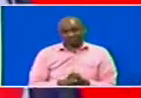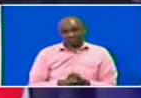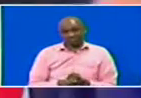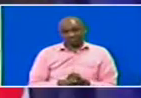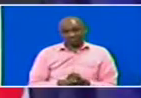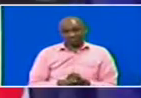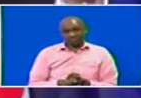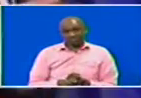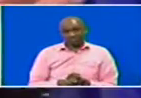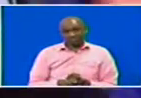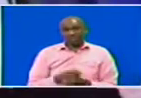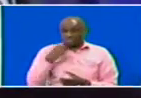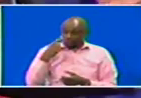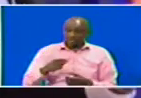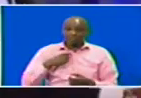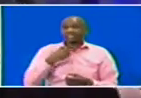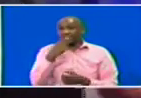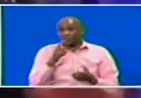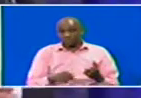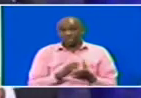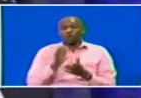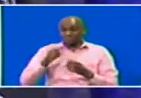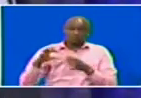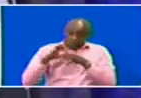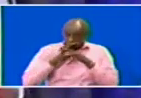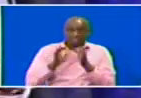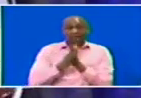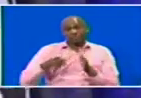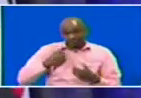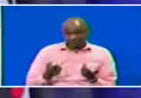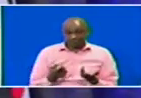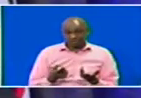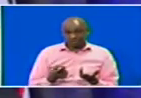We set up a multi-agency so that we can coordinate our affairs.